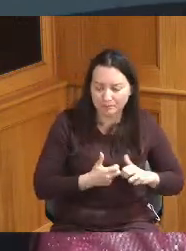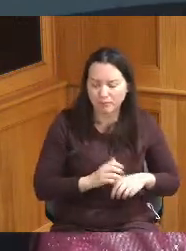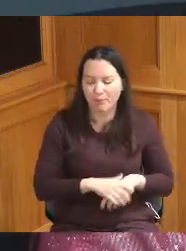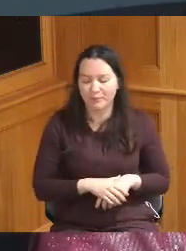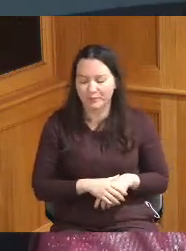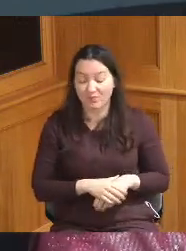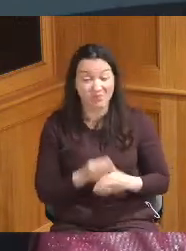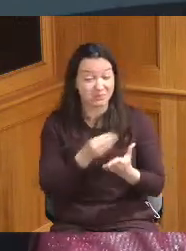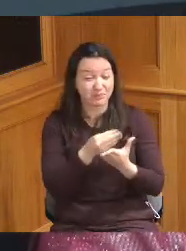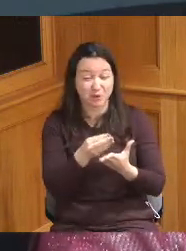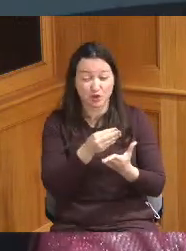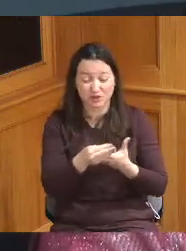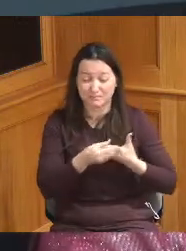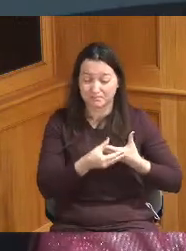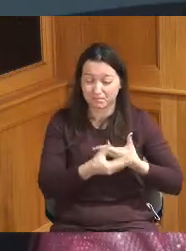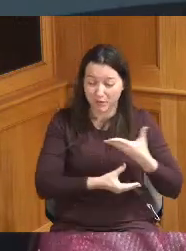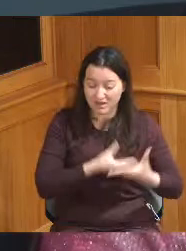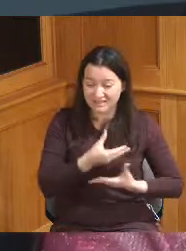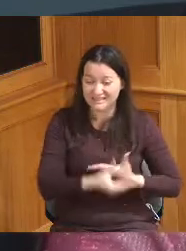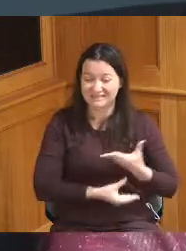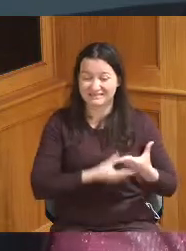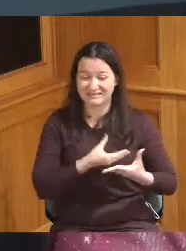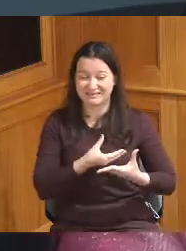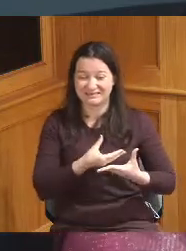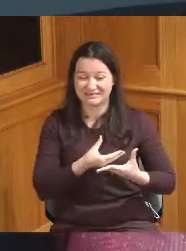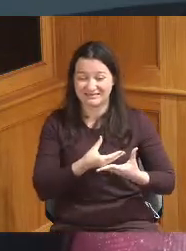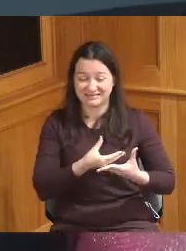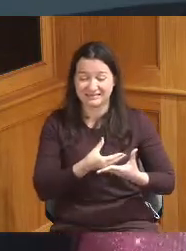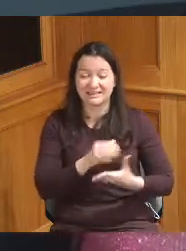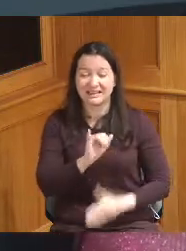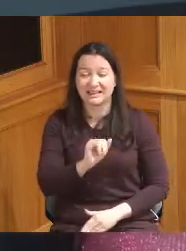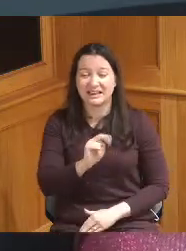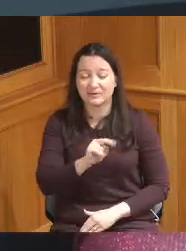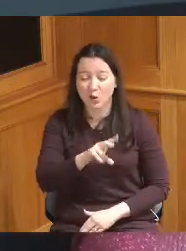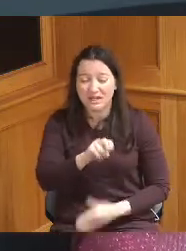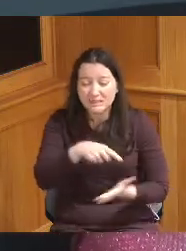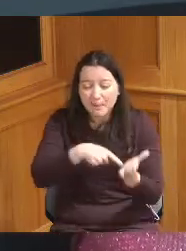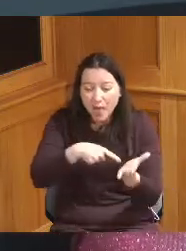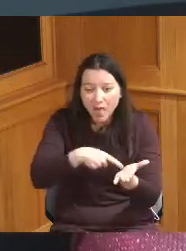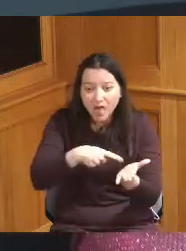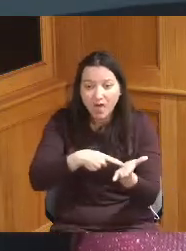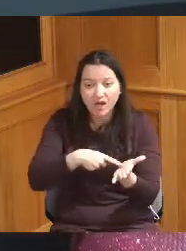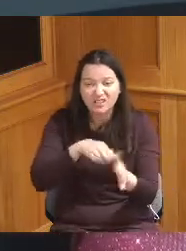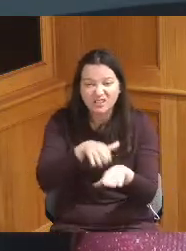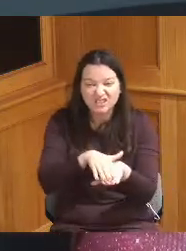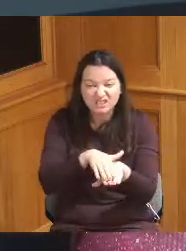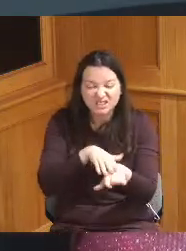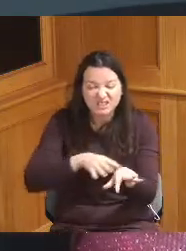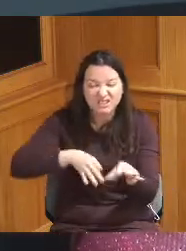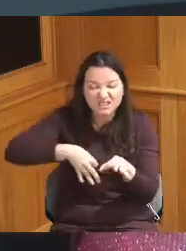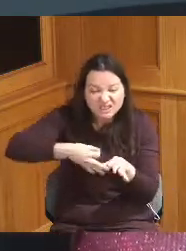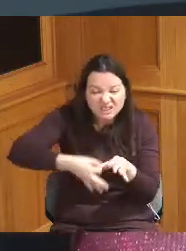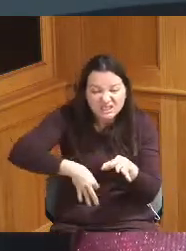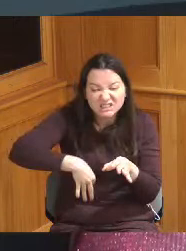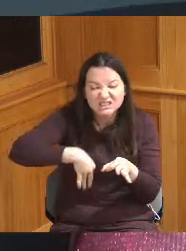because the purchasing and processing of invoices and things like that are just going too slow, especially when we're talking about